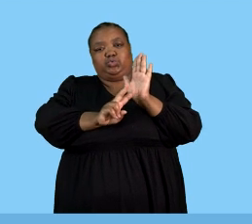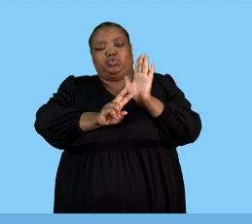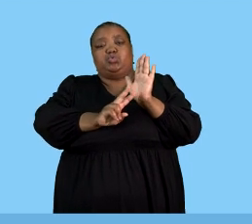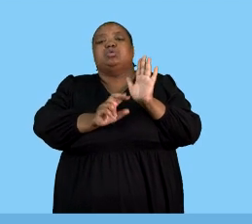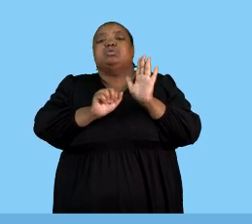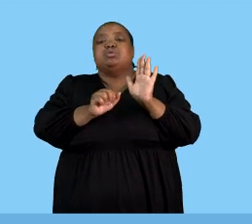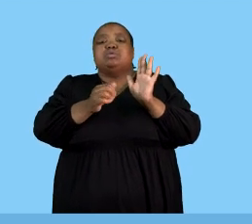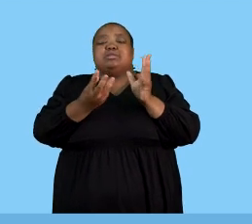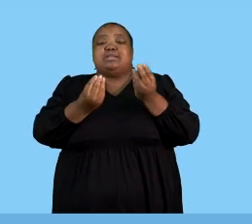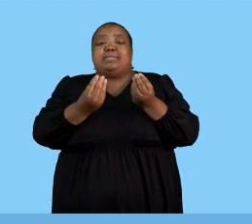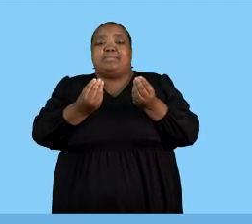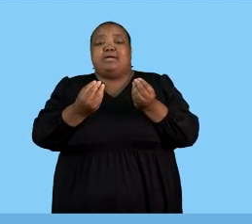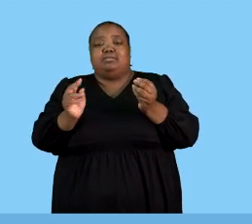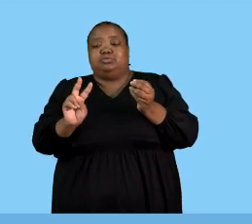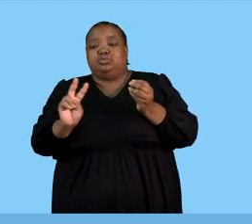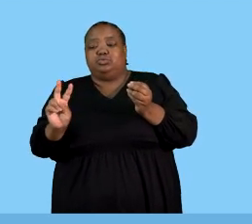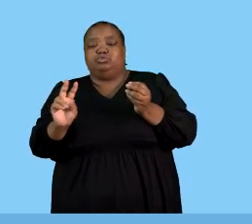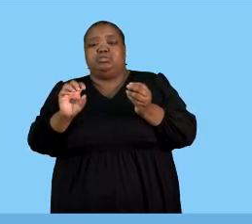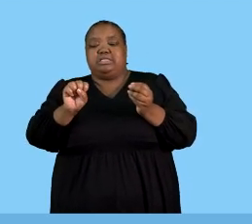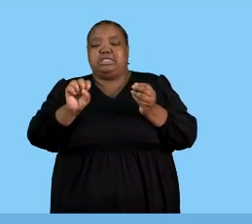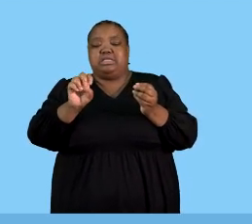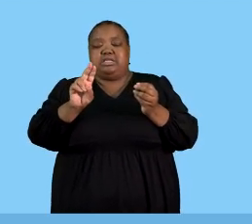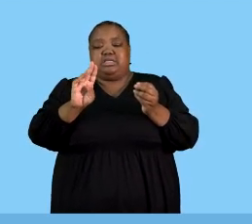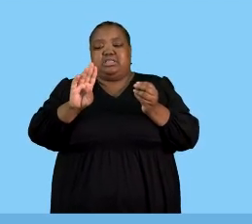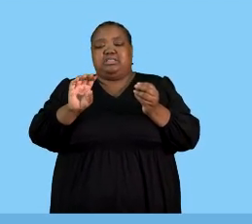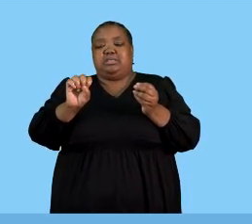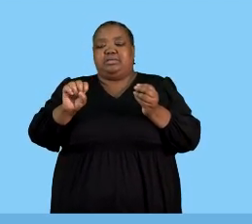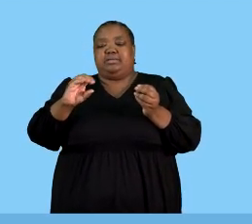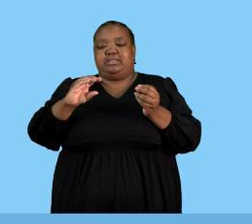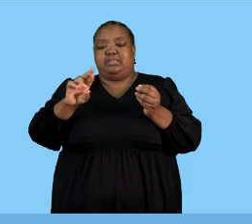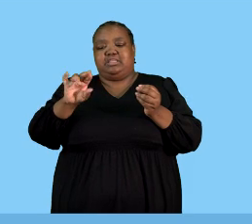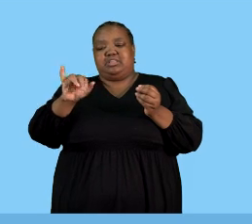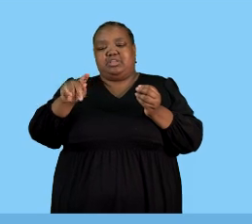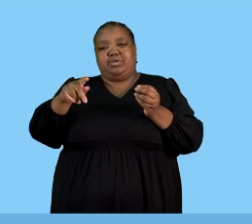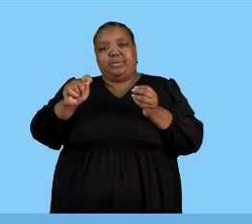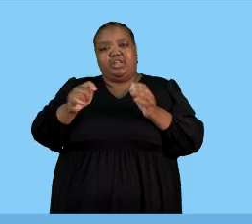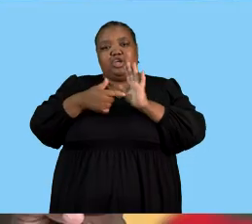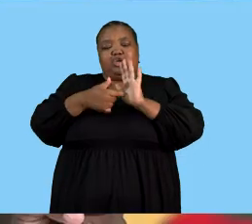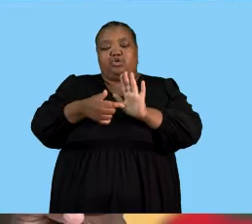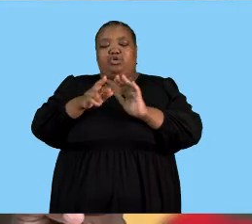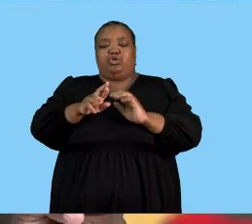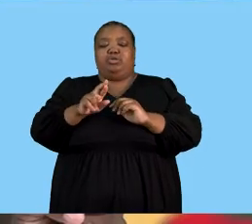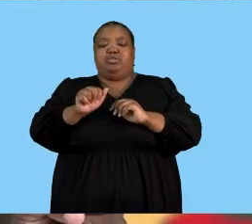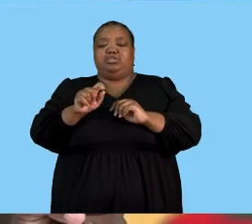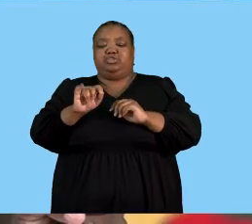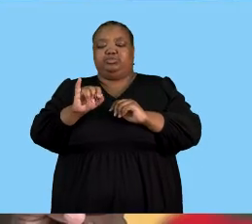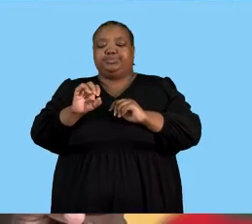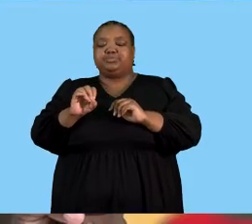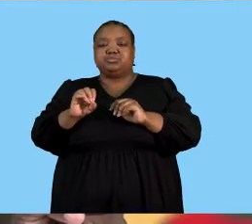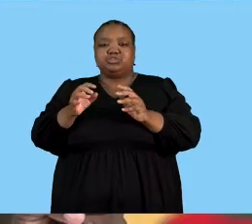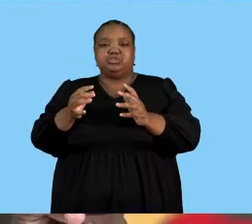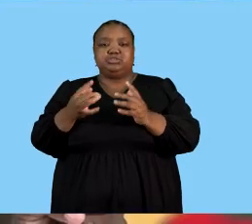have the 2, which is a subscript. The 2 here also is a subscript, and the 3, that's a subscript. It indicates the ratio